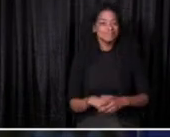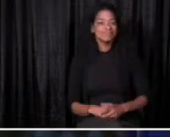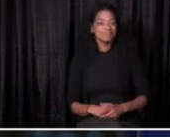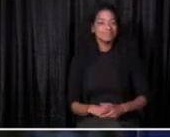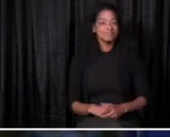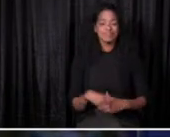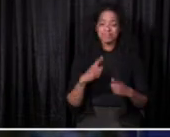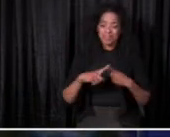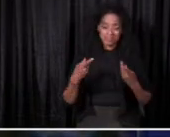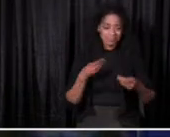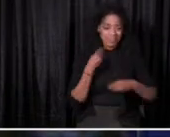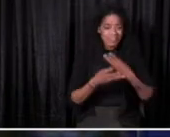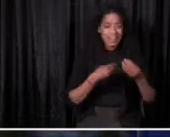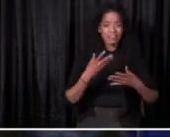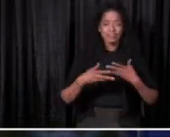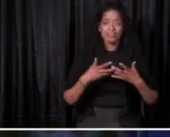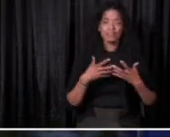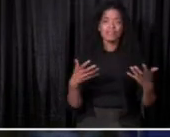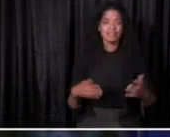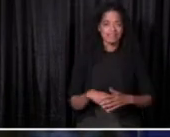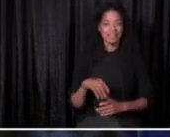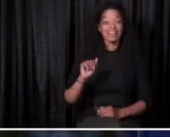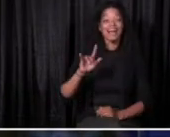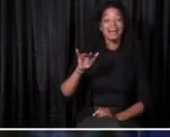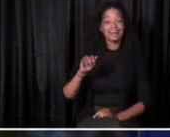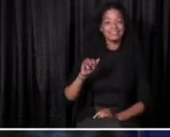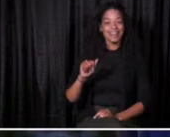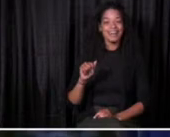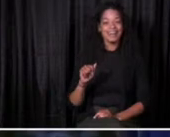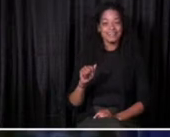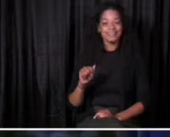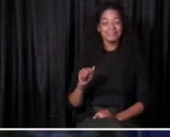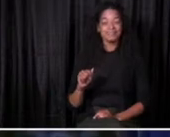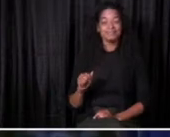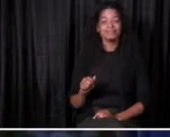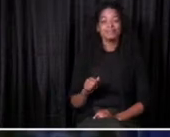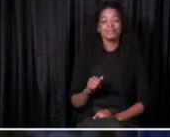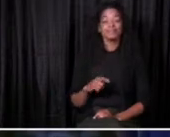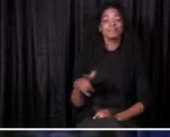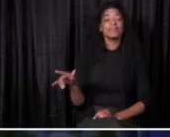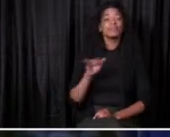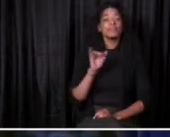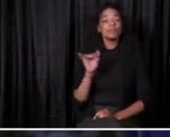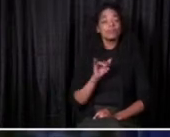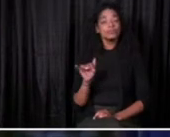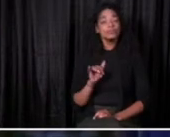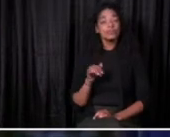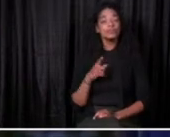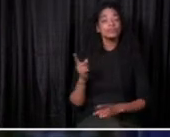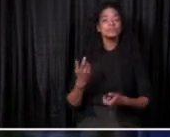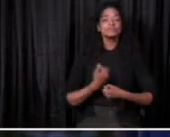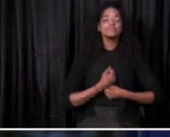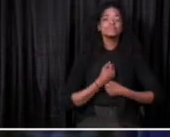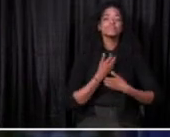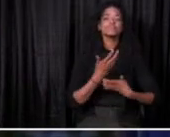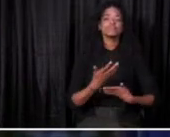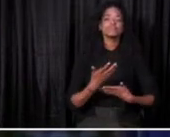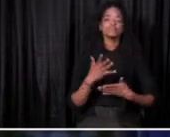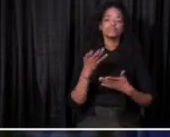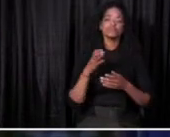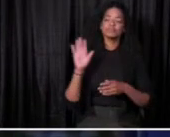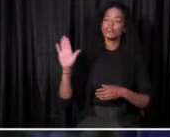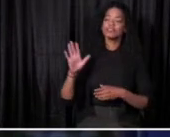Aliyah also shares her experiences in domestic violence prevention